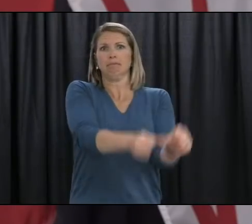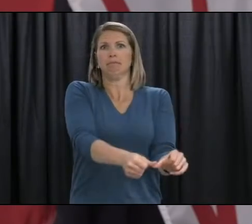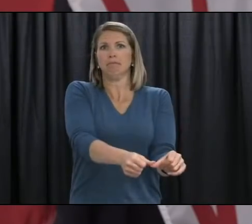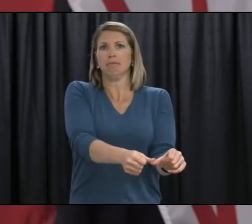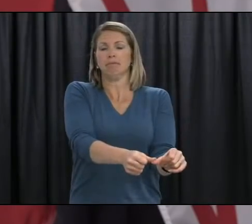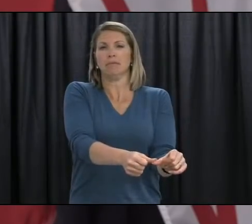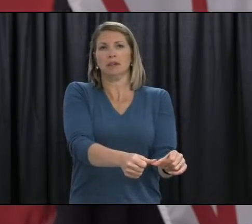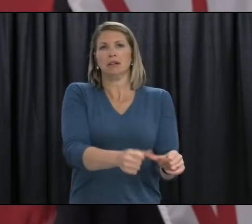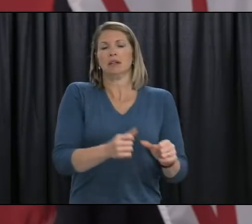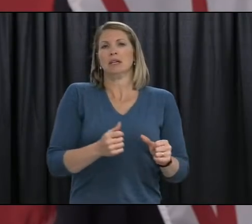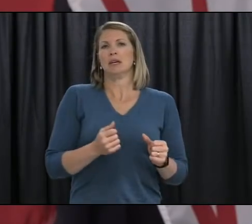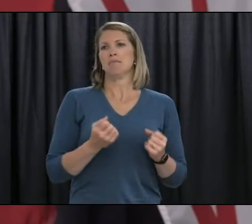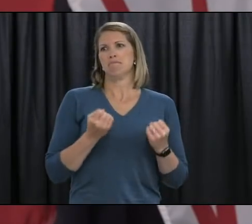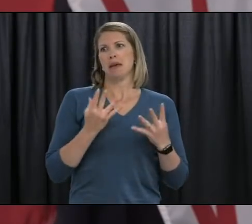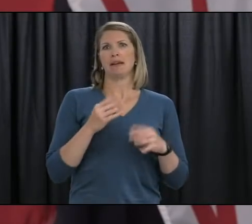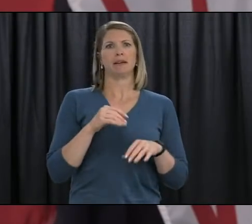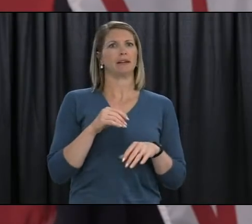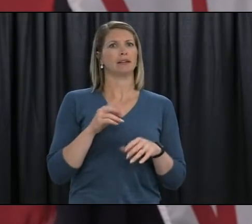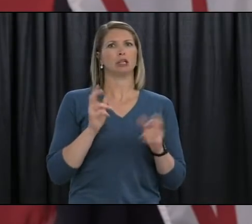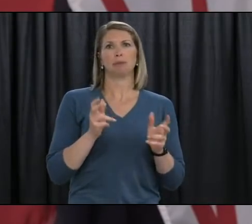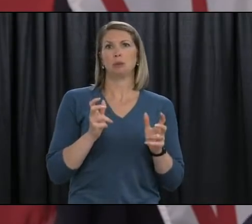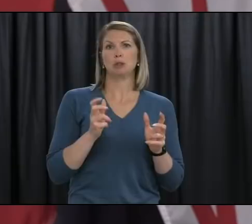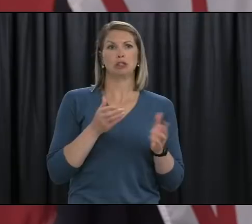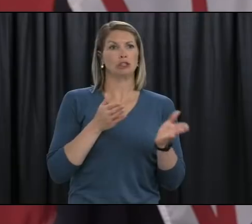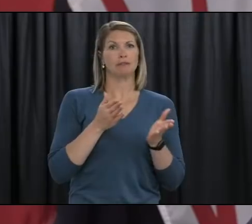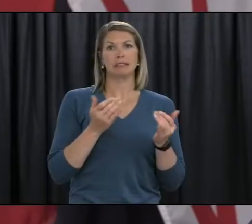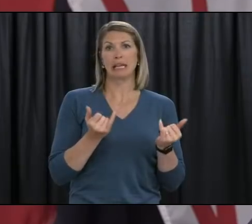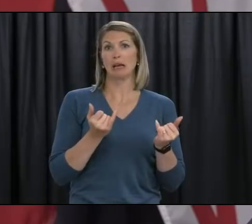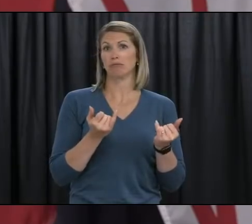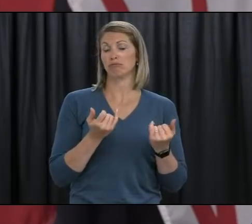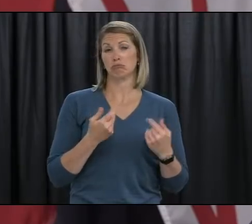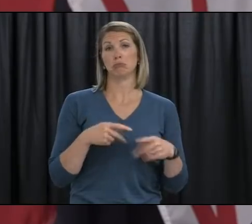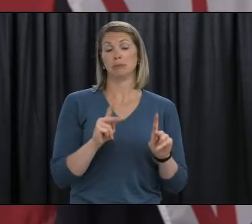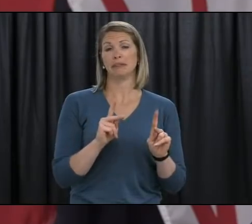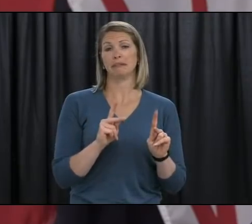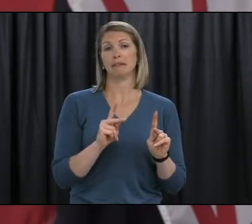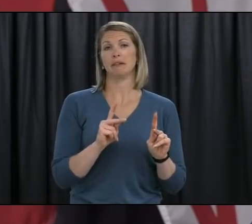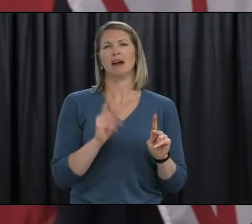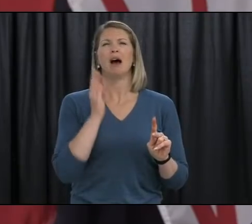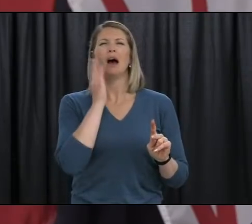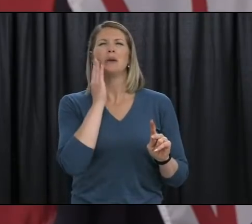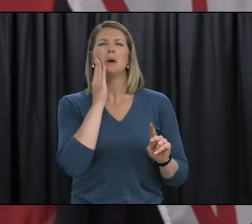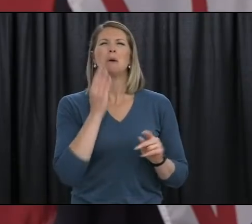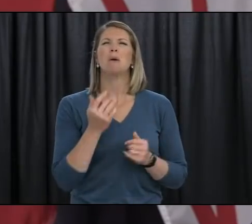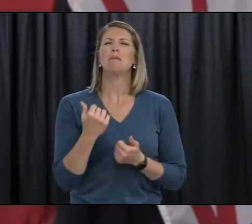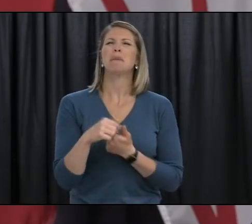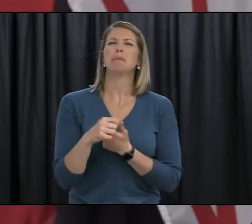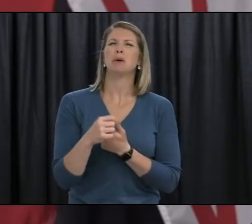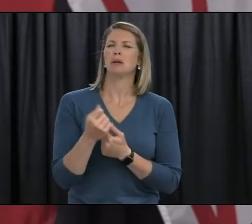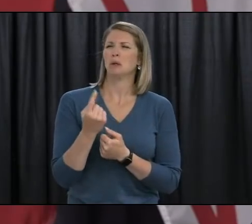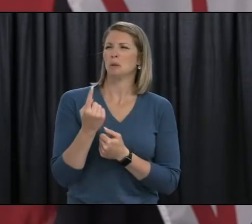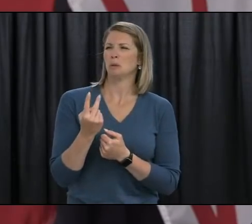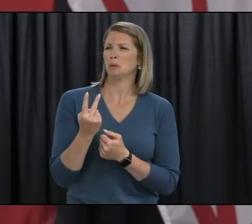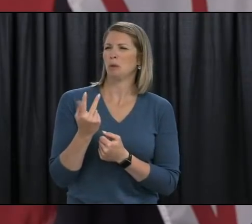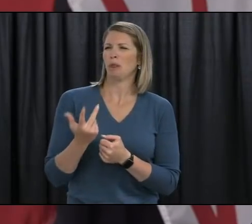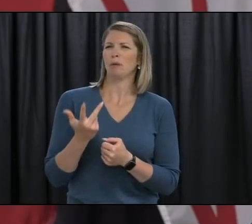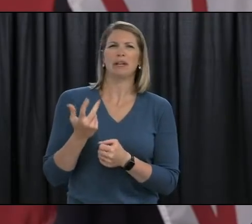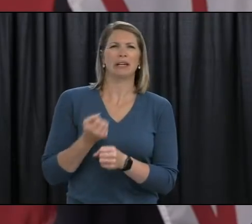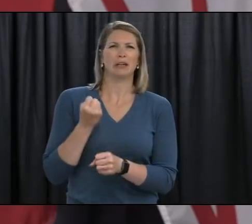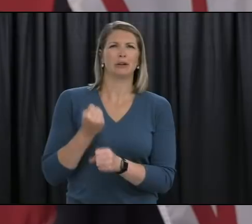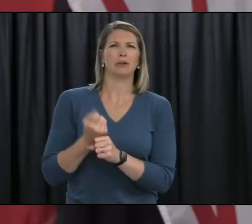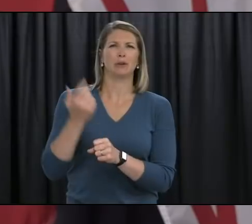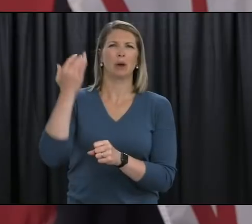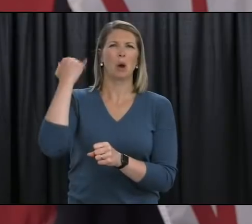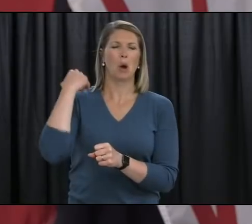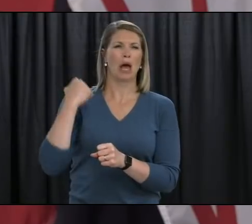using digital services. If you remember, and probably for those that would have followed this back a few years ago, we put a big plan in